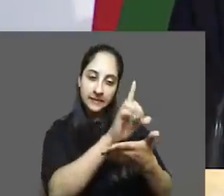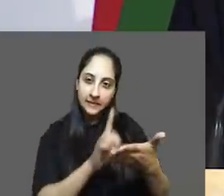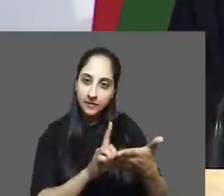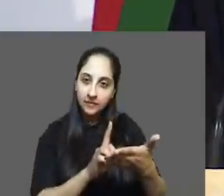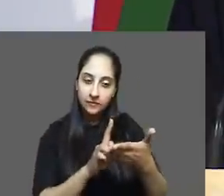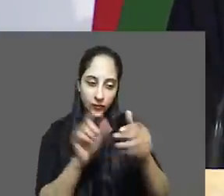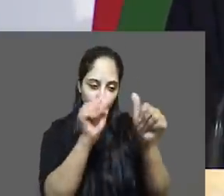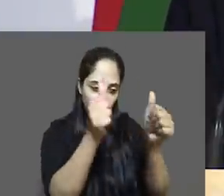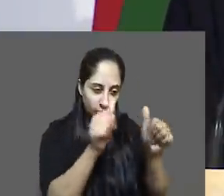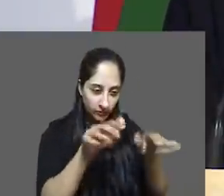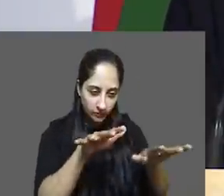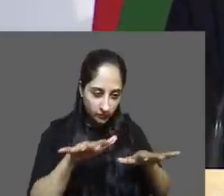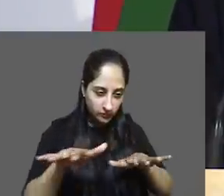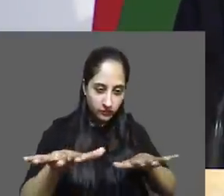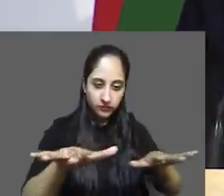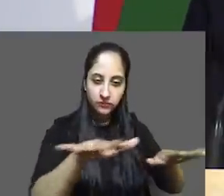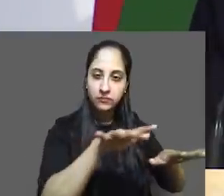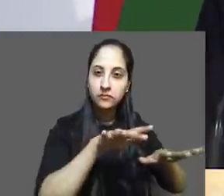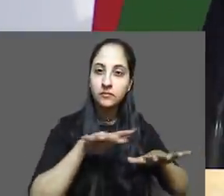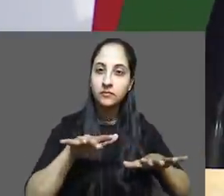of geometric form,